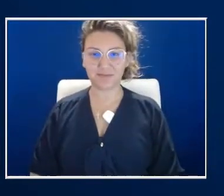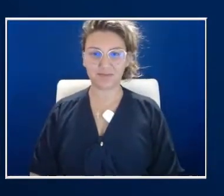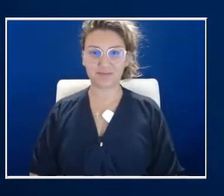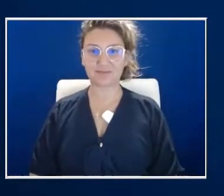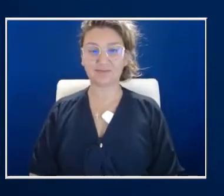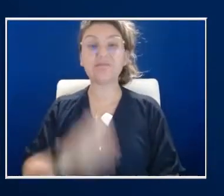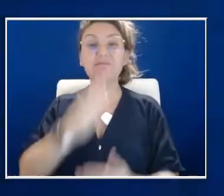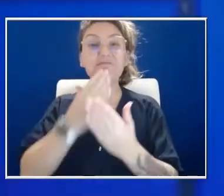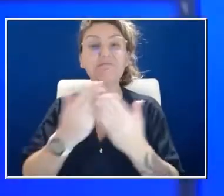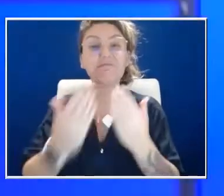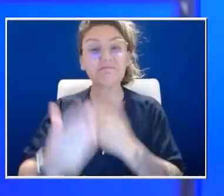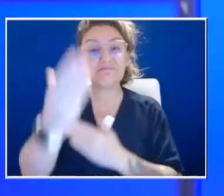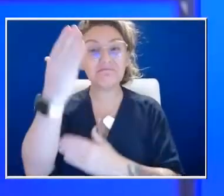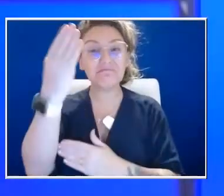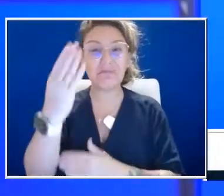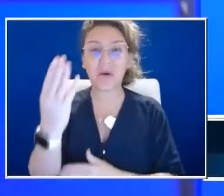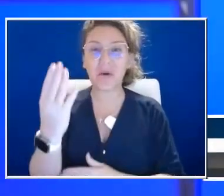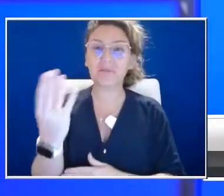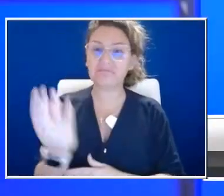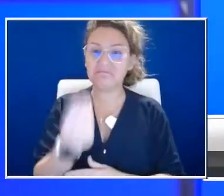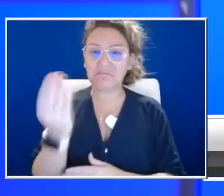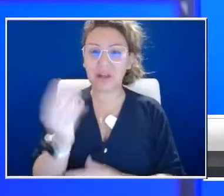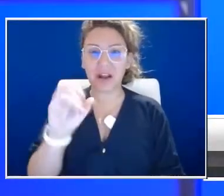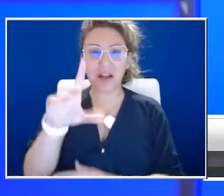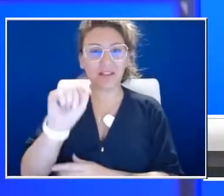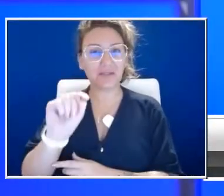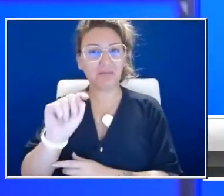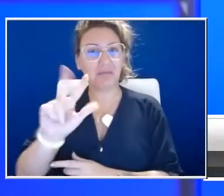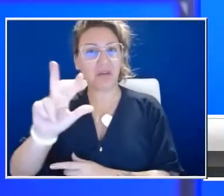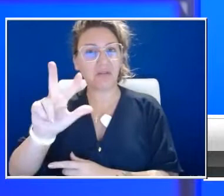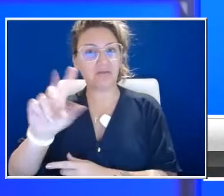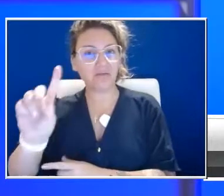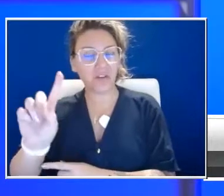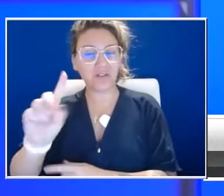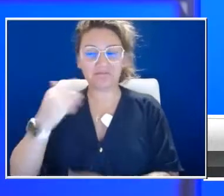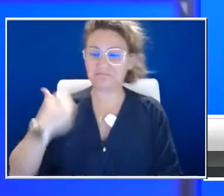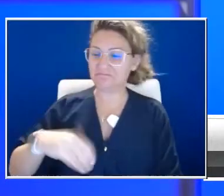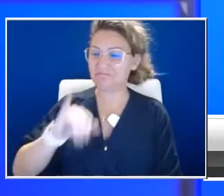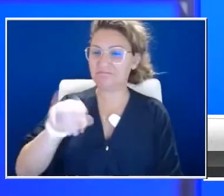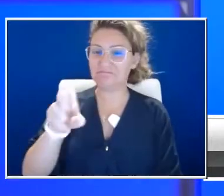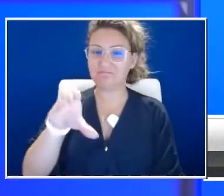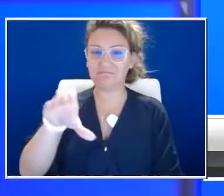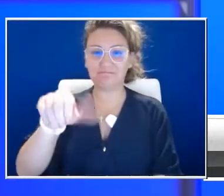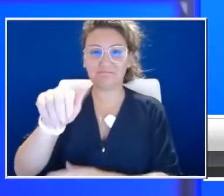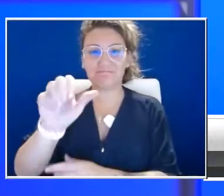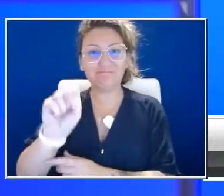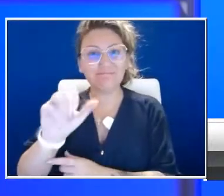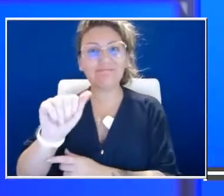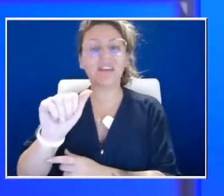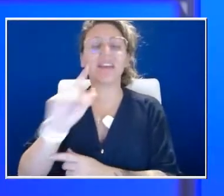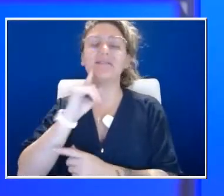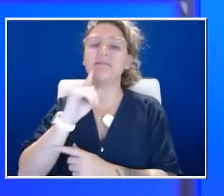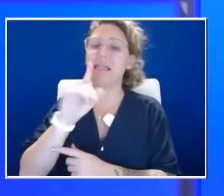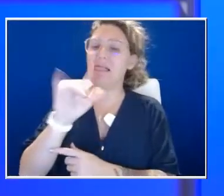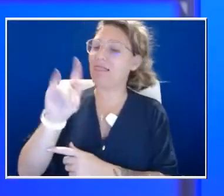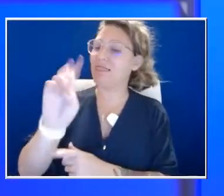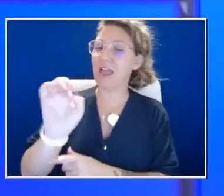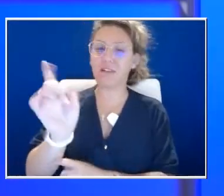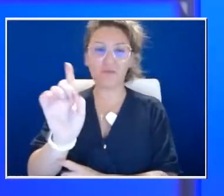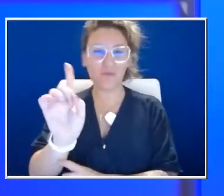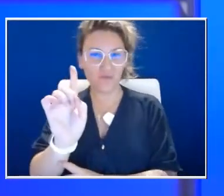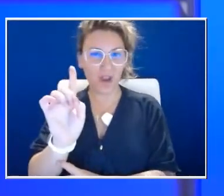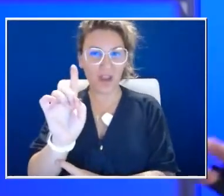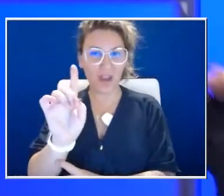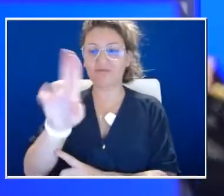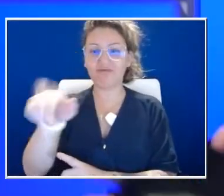Good morning. It is Monday, October 31st. I'm Jessica Lovell. We are live inside the Dulcie Simons Jr. Family Broadcast Studio. Halloween, of